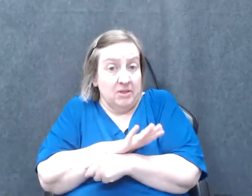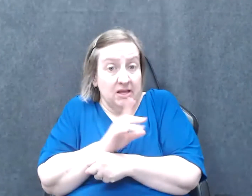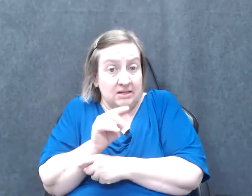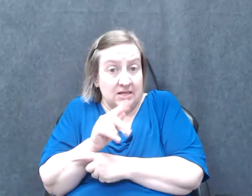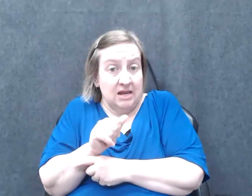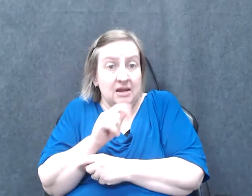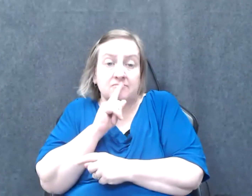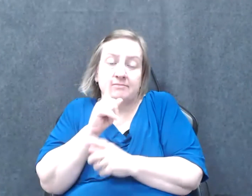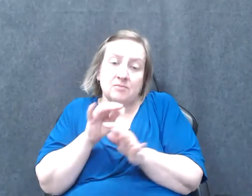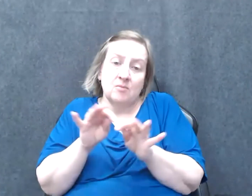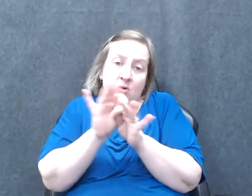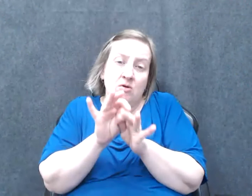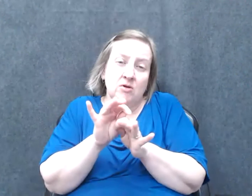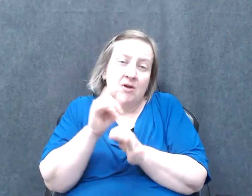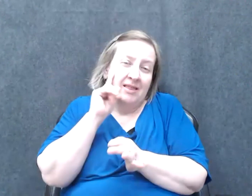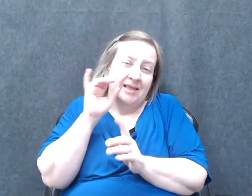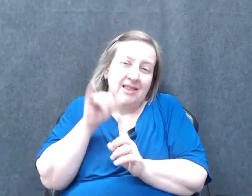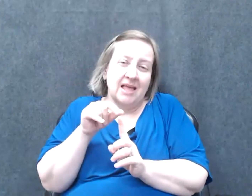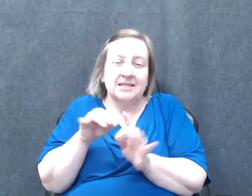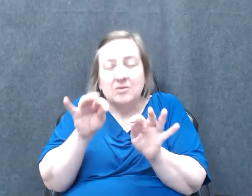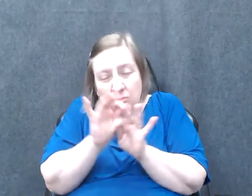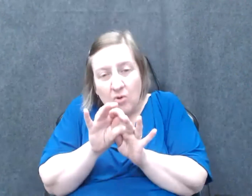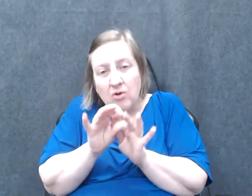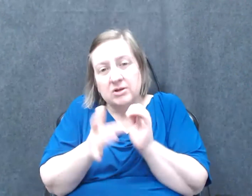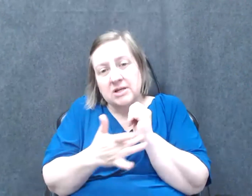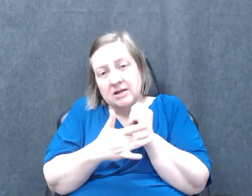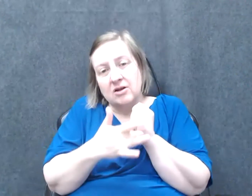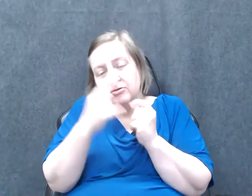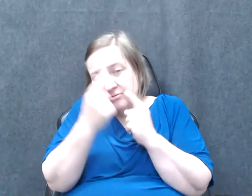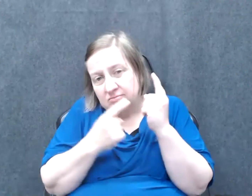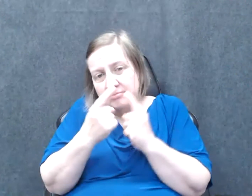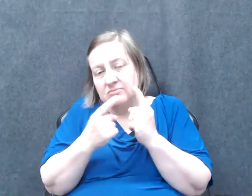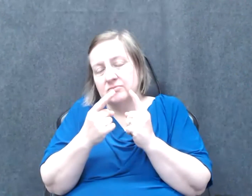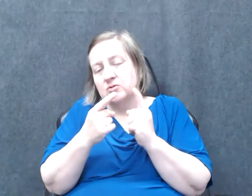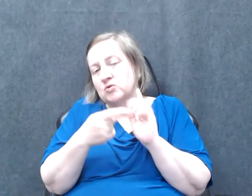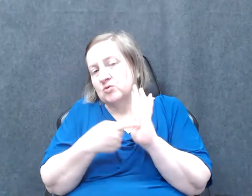important. So I think it's an important technology consideration that you highlight.